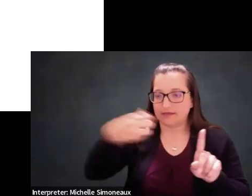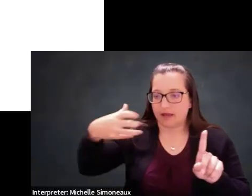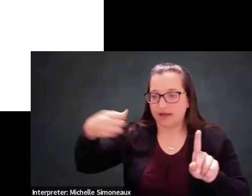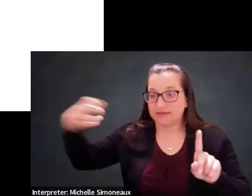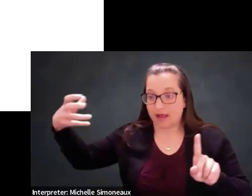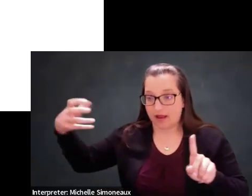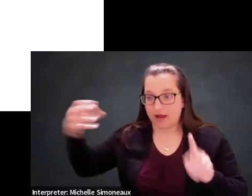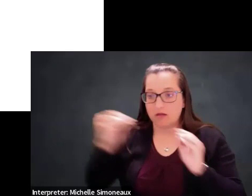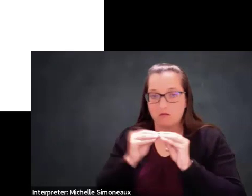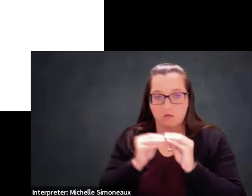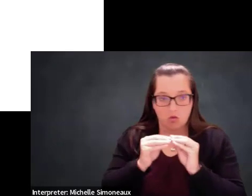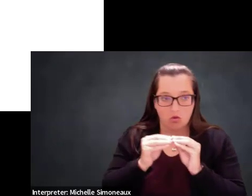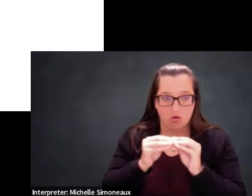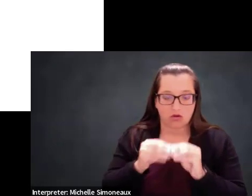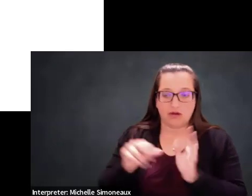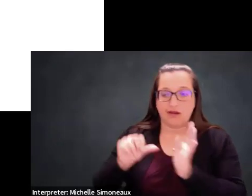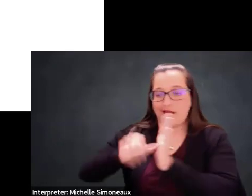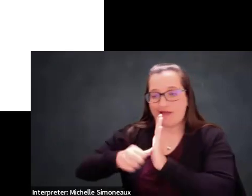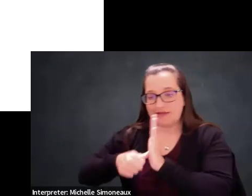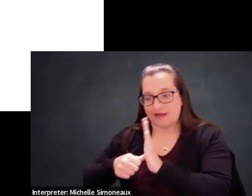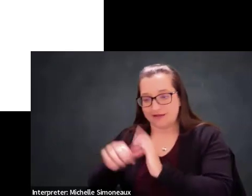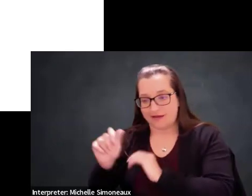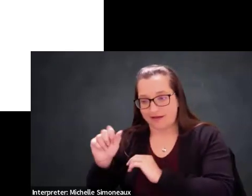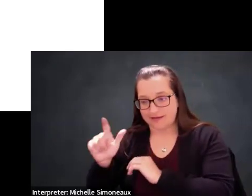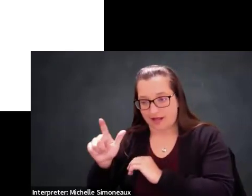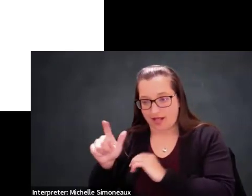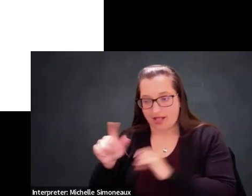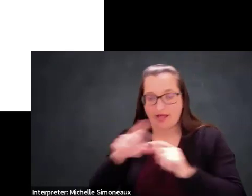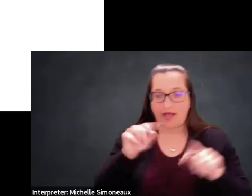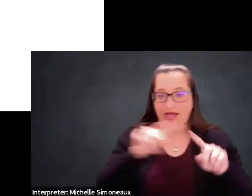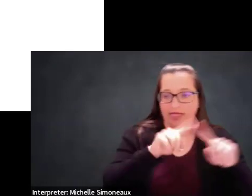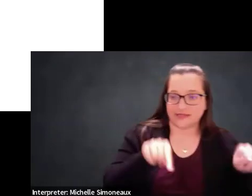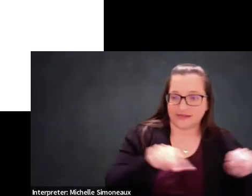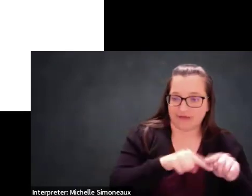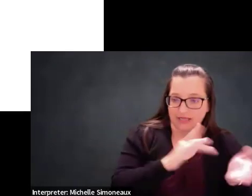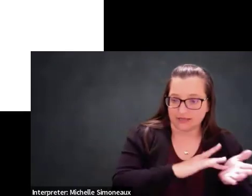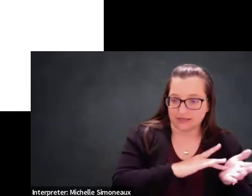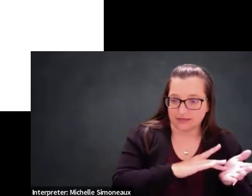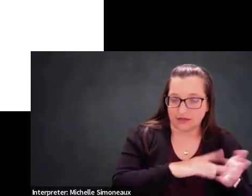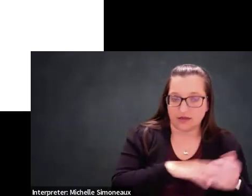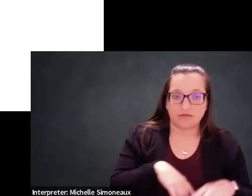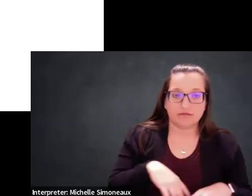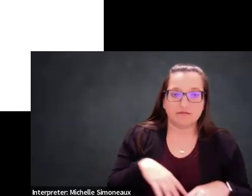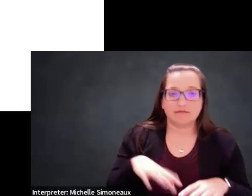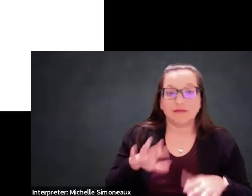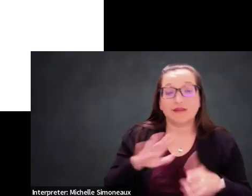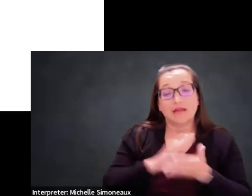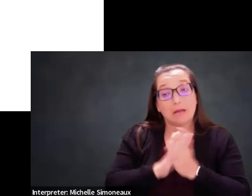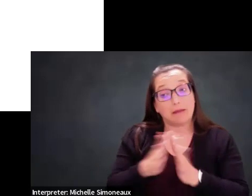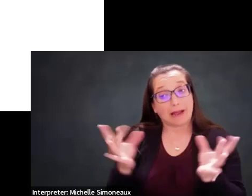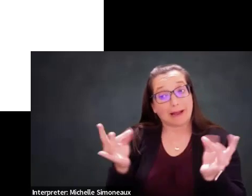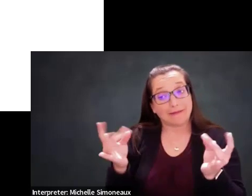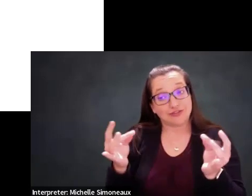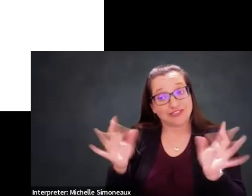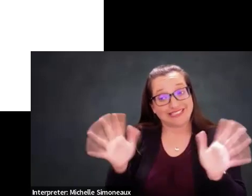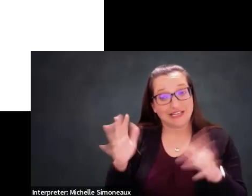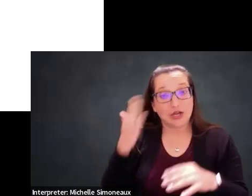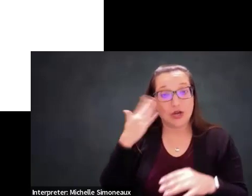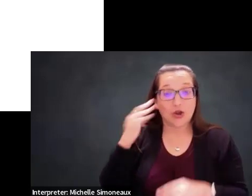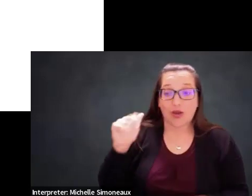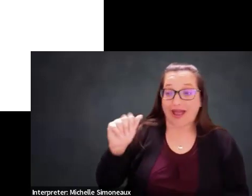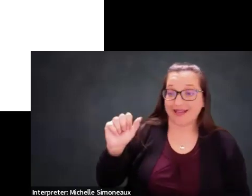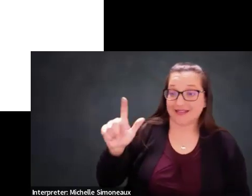then emphasizing with ASL as well as the device. Um, and things can get tricky. So as an example in ASL,